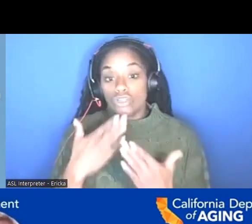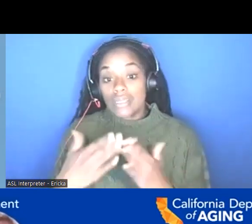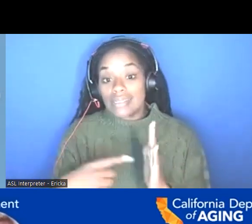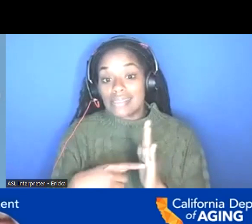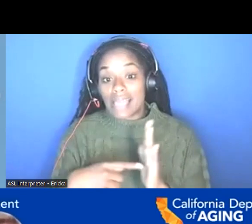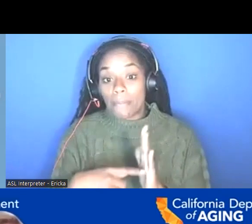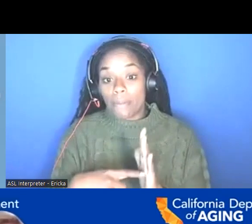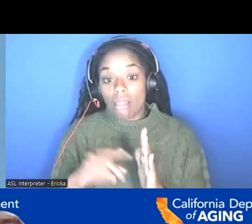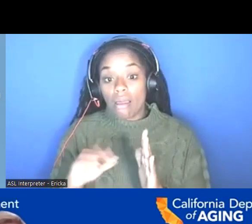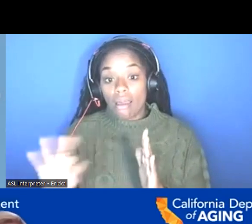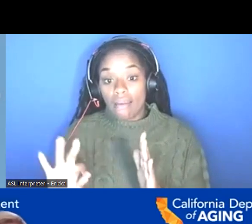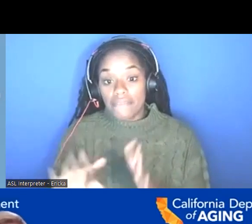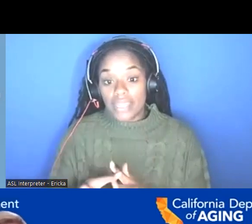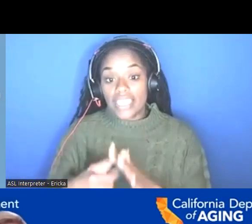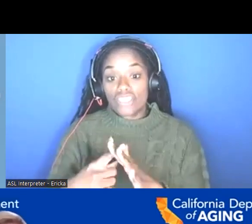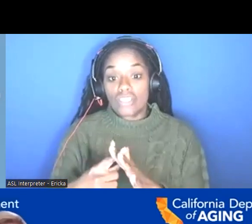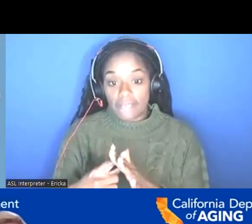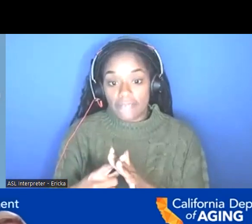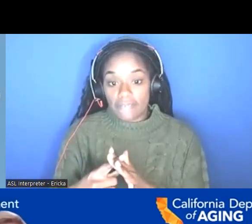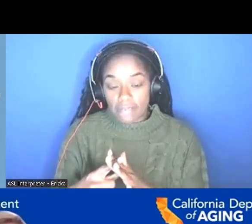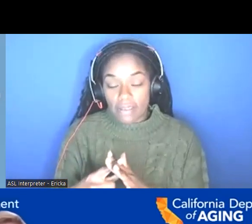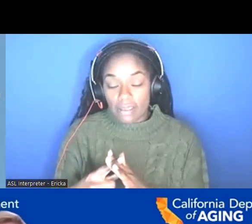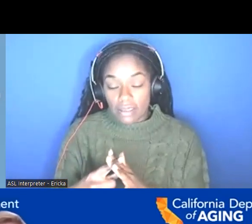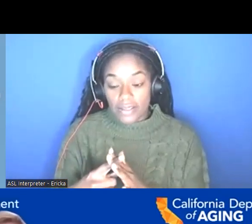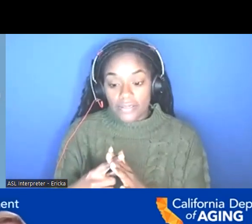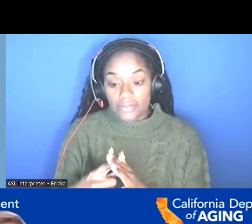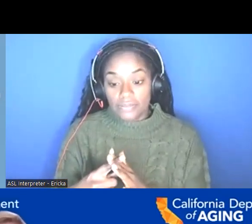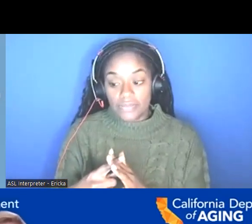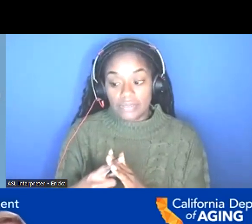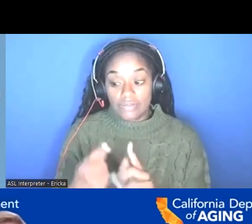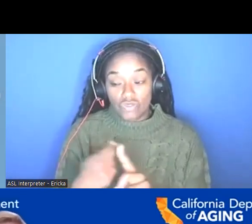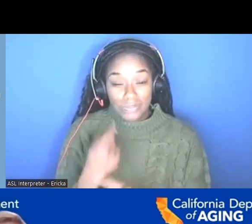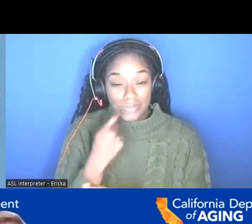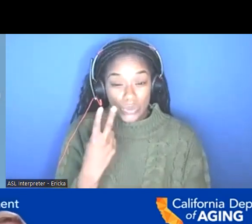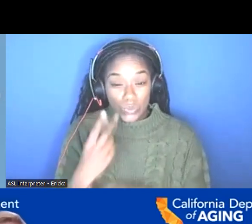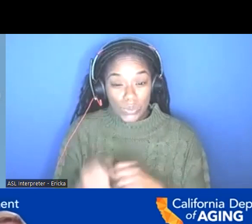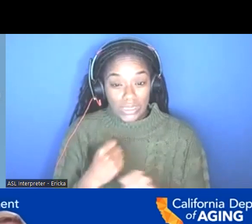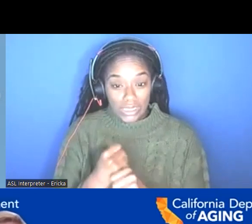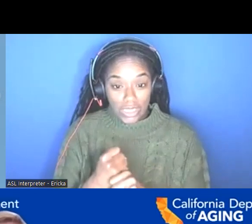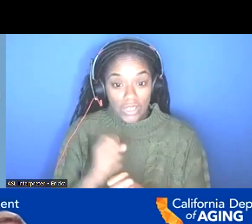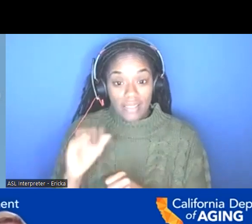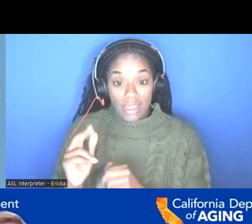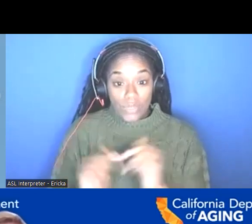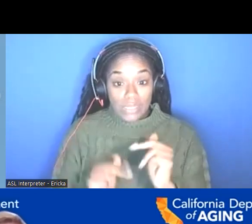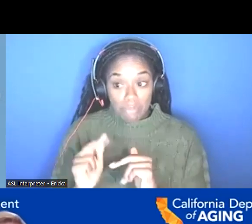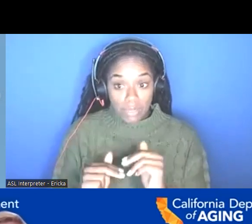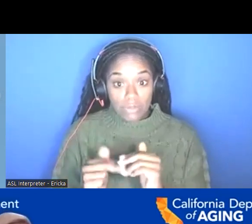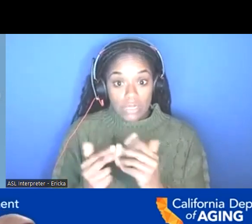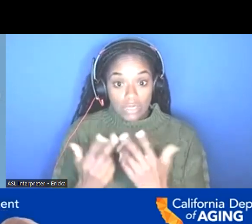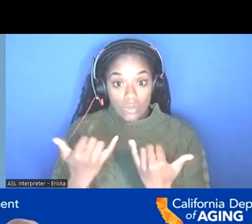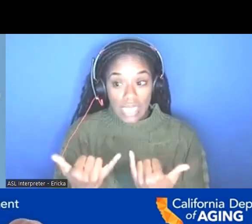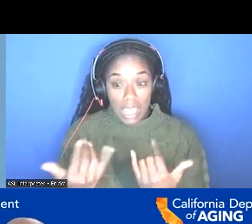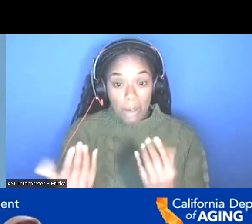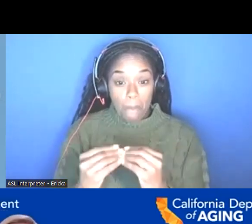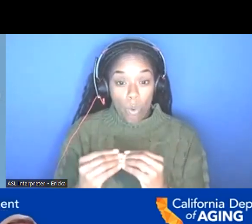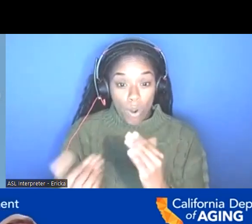initiative that from the last 2 years that was built out into a series of new initiatives here. So you